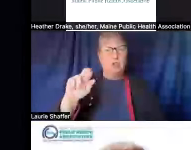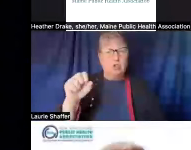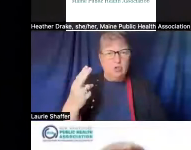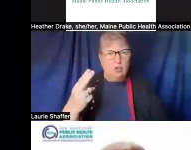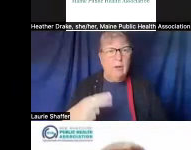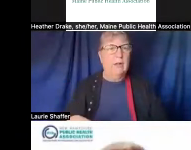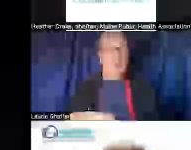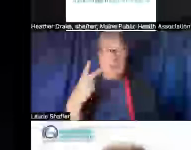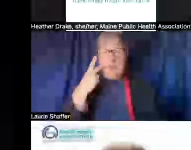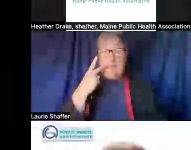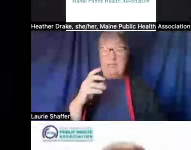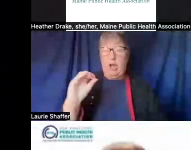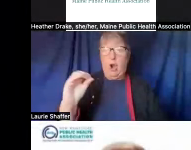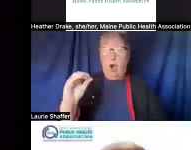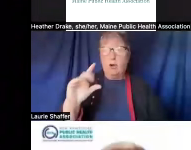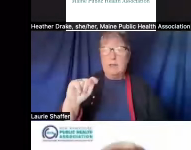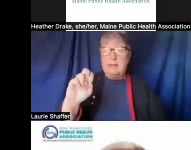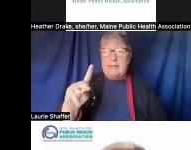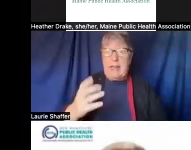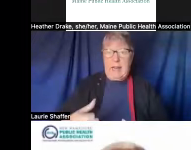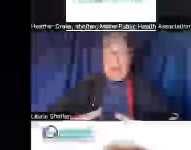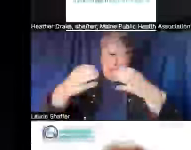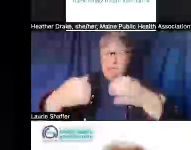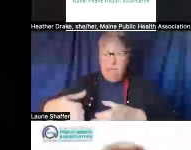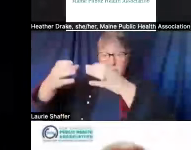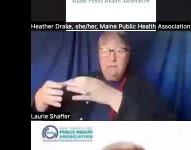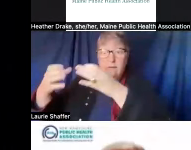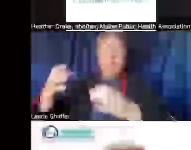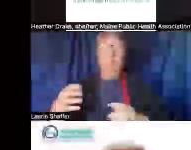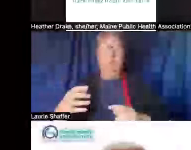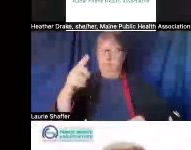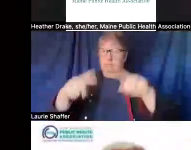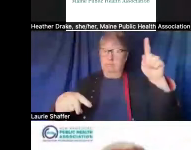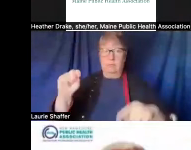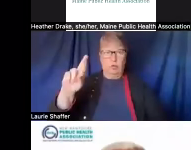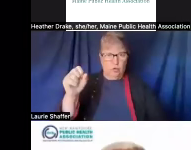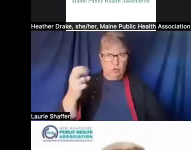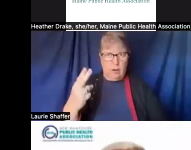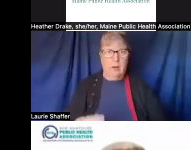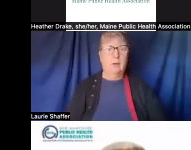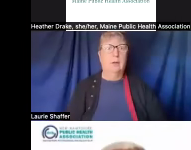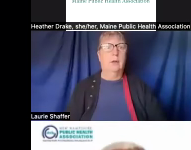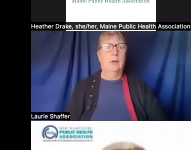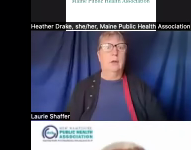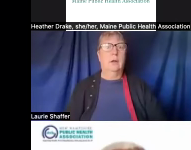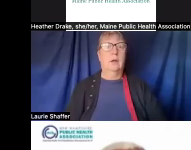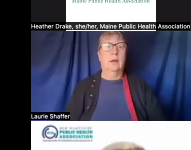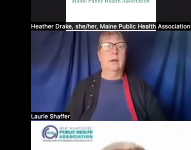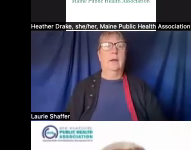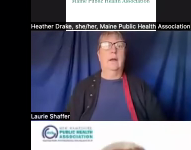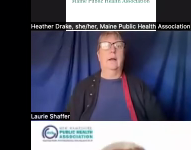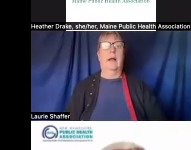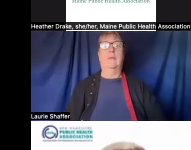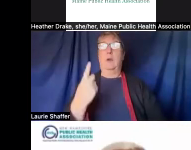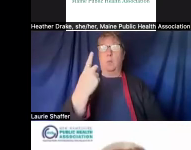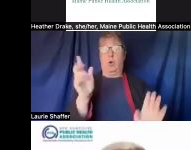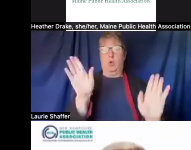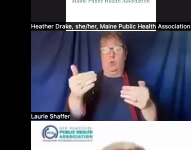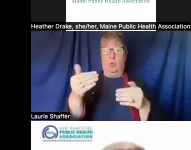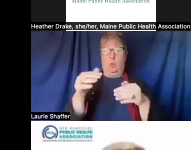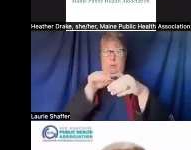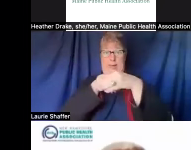oxygen tanks, so just a wide range of trash on the outside of the property. And this is just one picture of one of the rooms in the house.